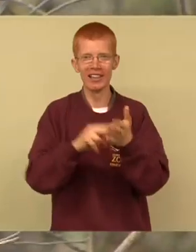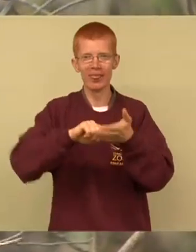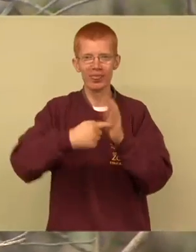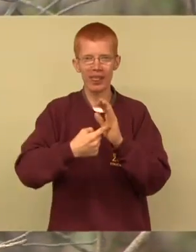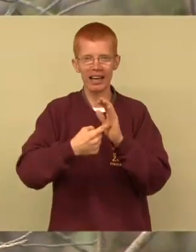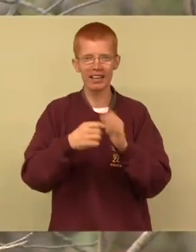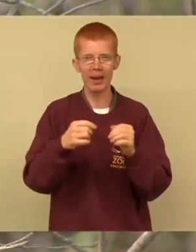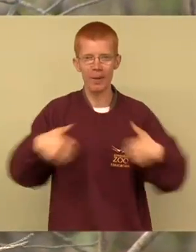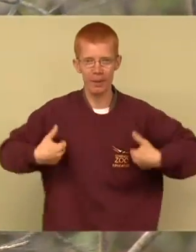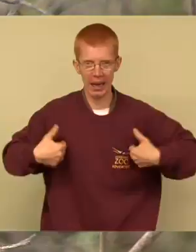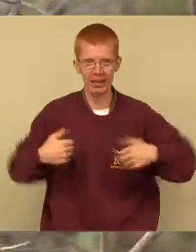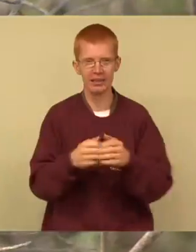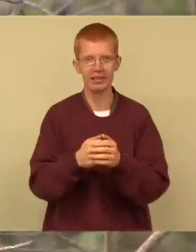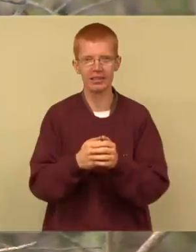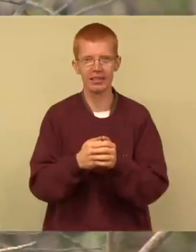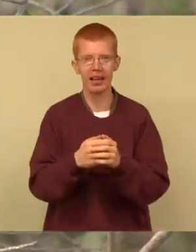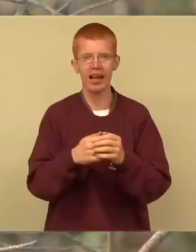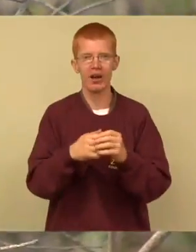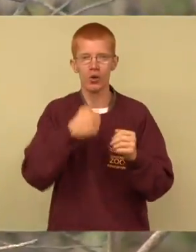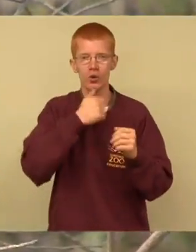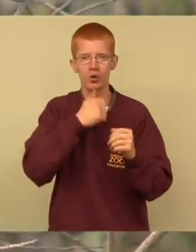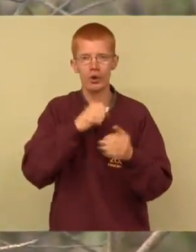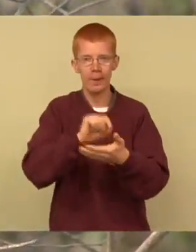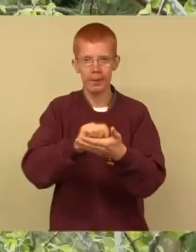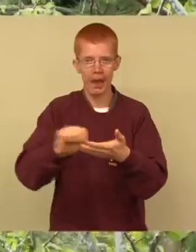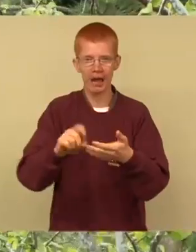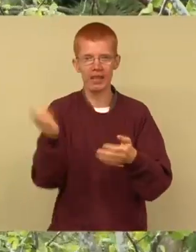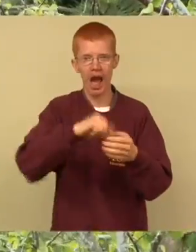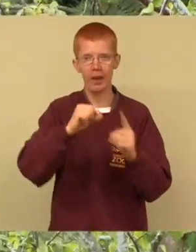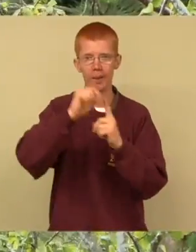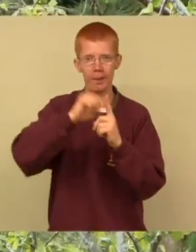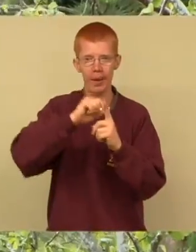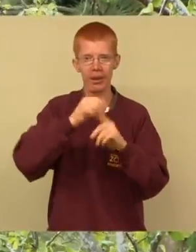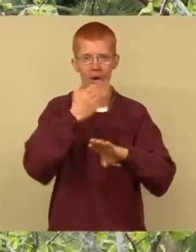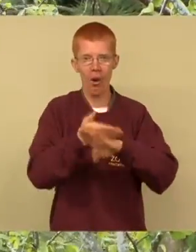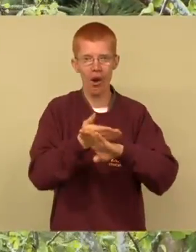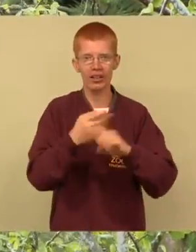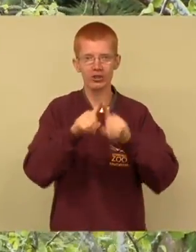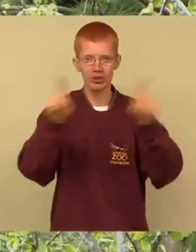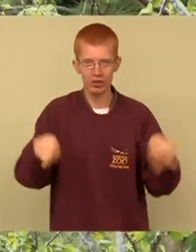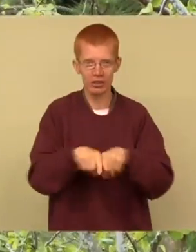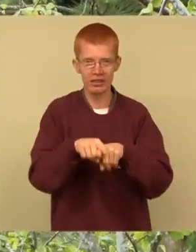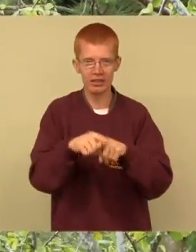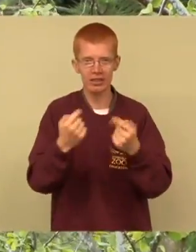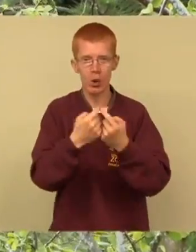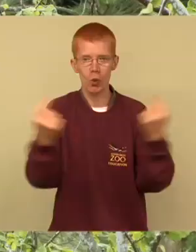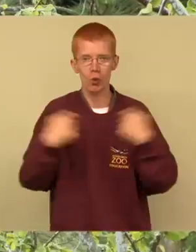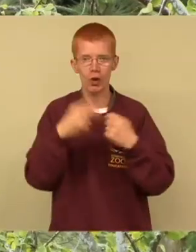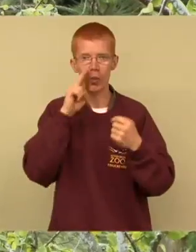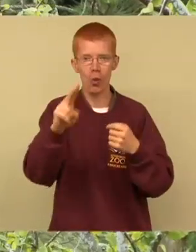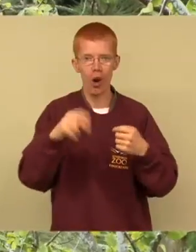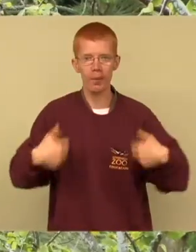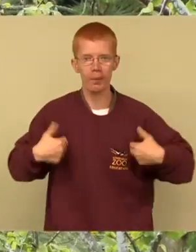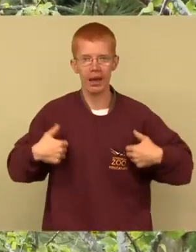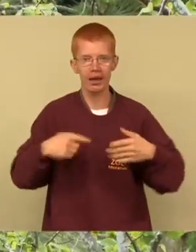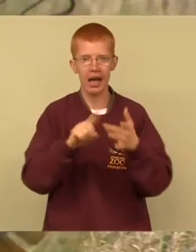what they're doing throughout the day. The reason we're doing this research is to make sure that the welfare of the monkeys is optimal. So